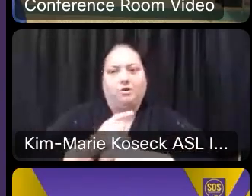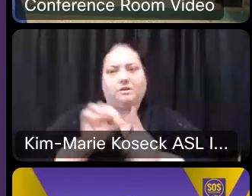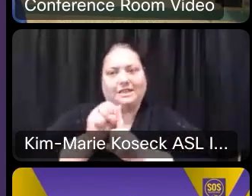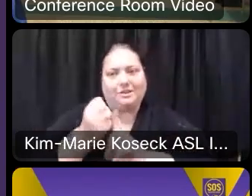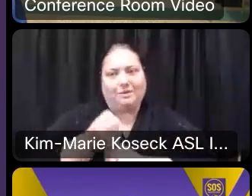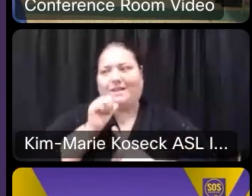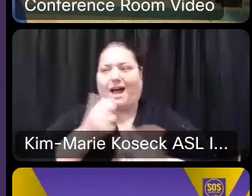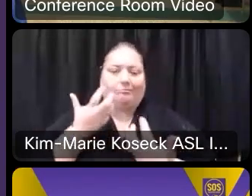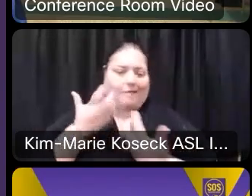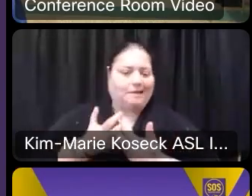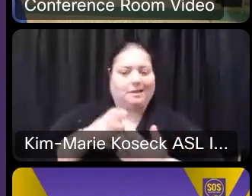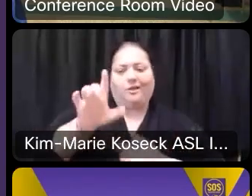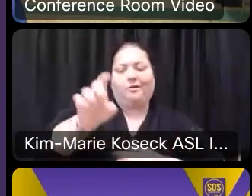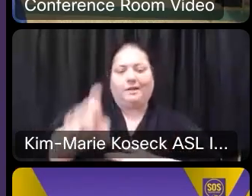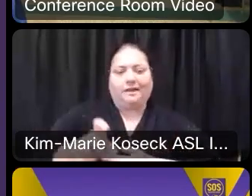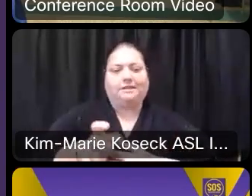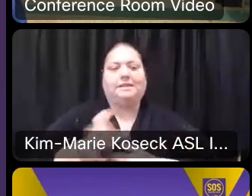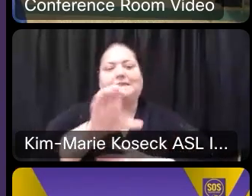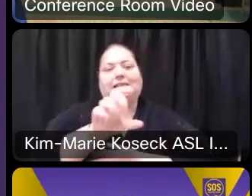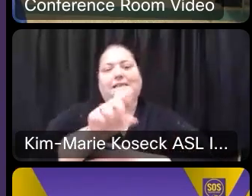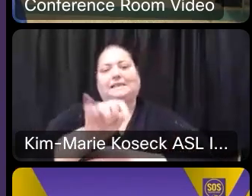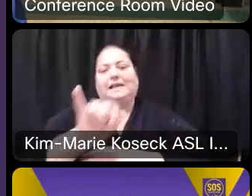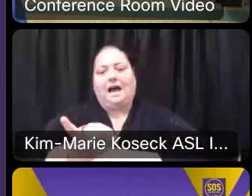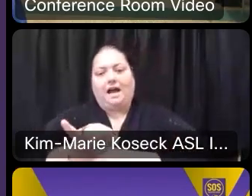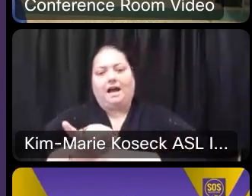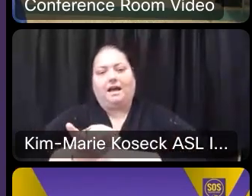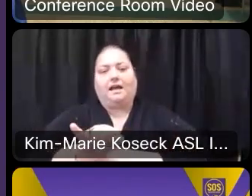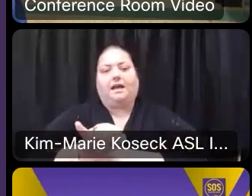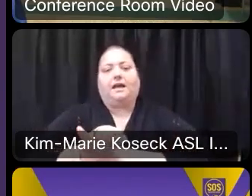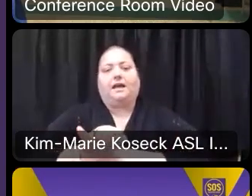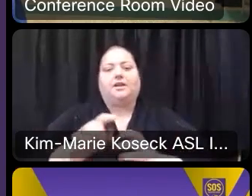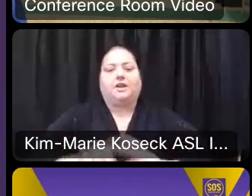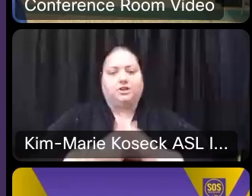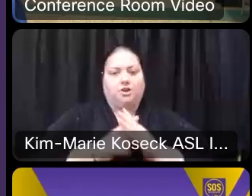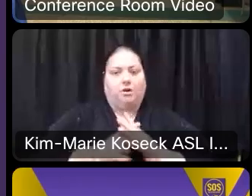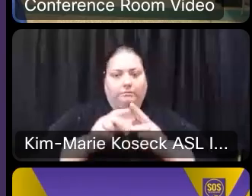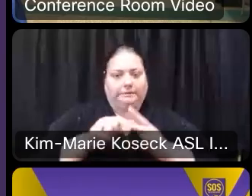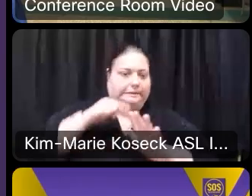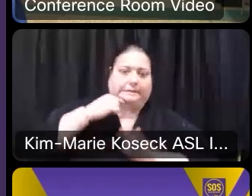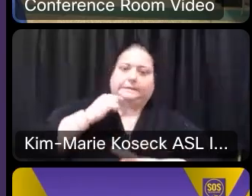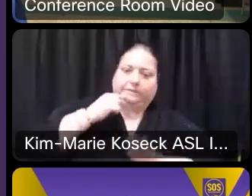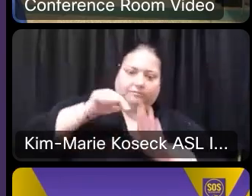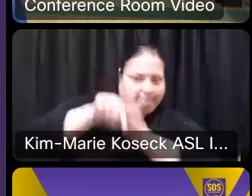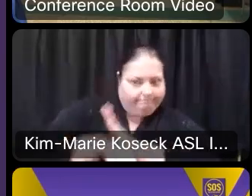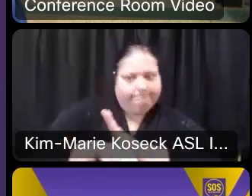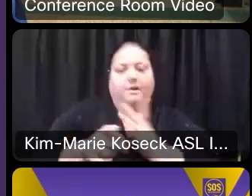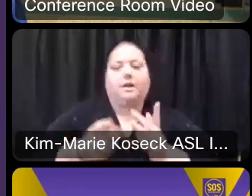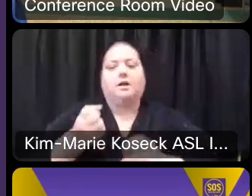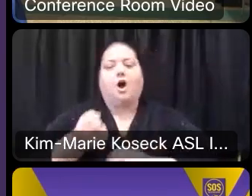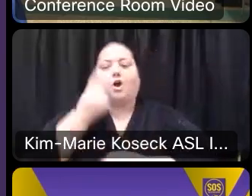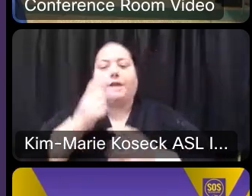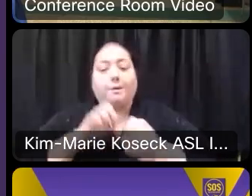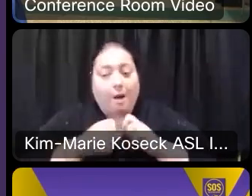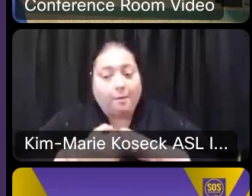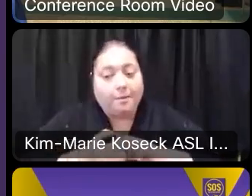not meeting their needs. So CTI teams are phase-based. They start out working very intensively, getting to know the person, understand their